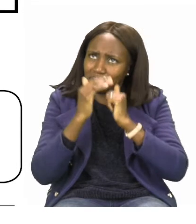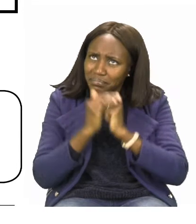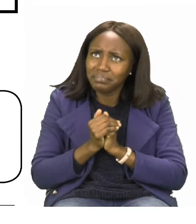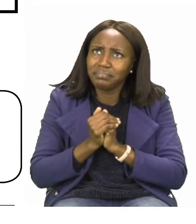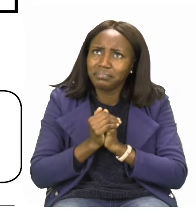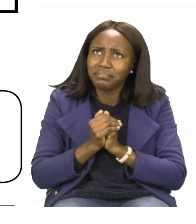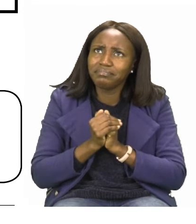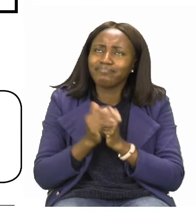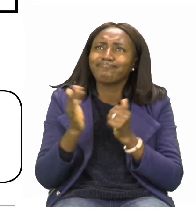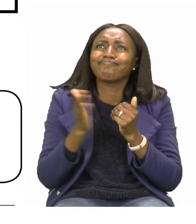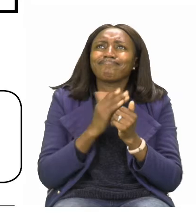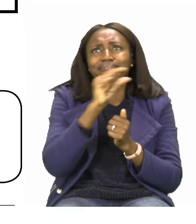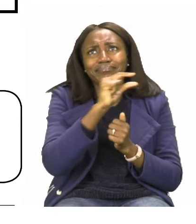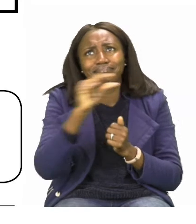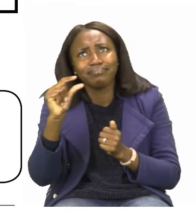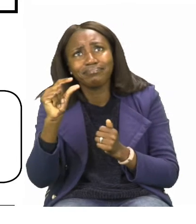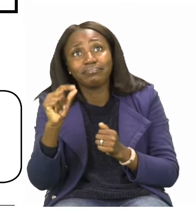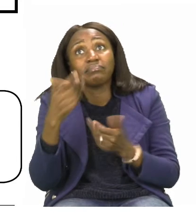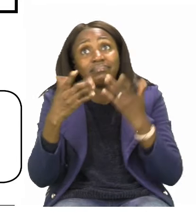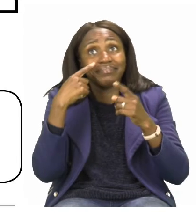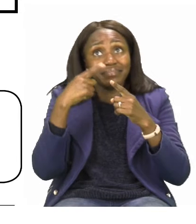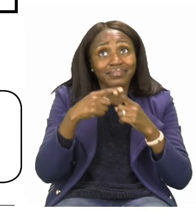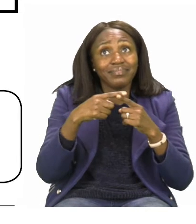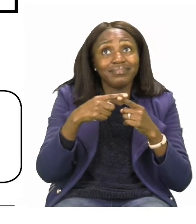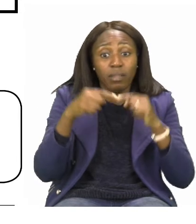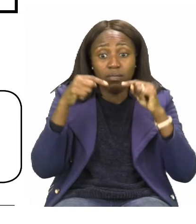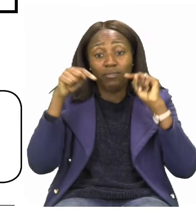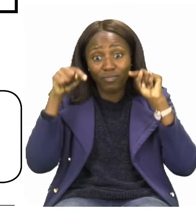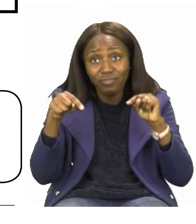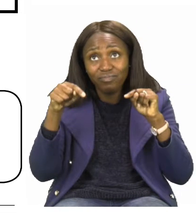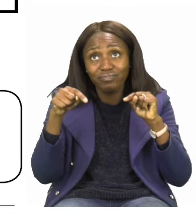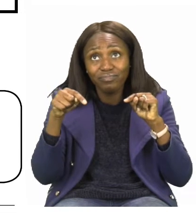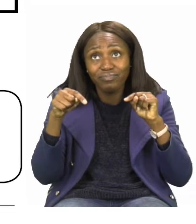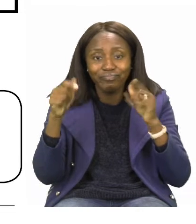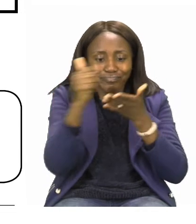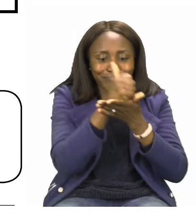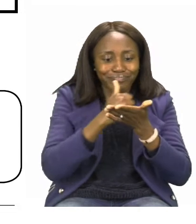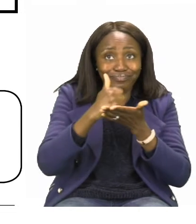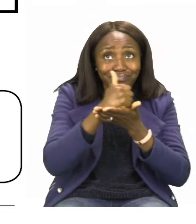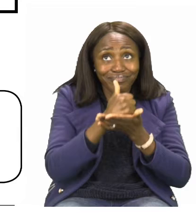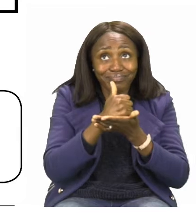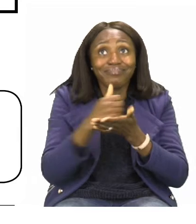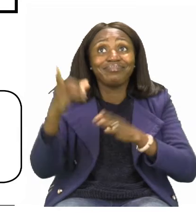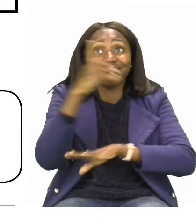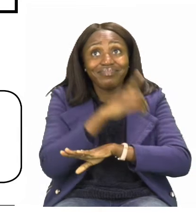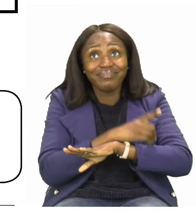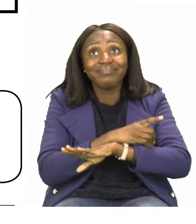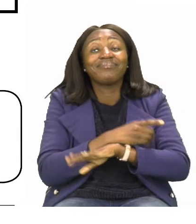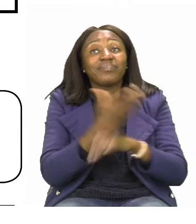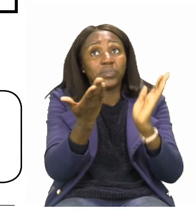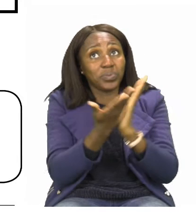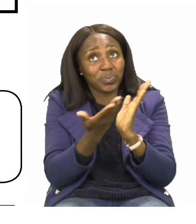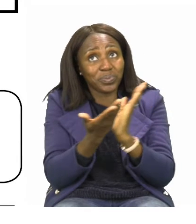a simple sentence that says, today is clean up day at school. Now, when